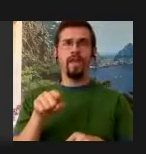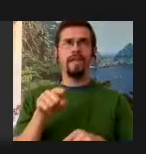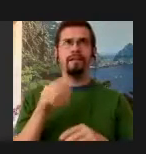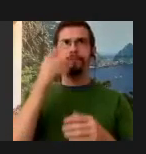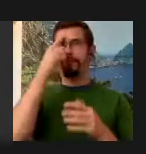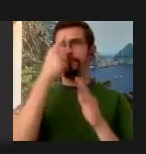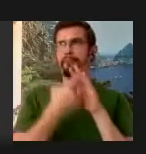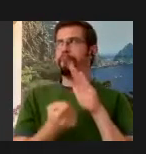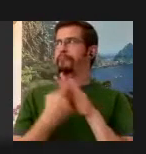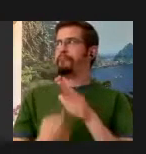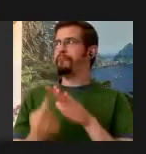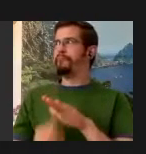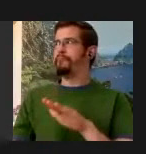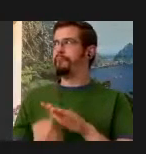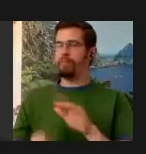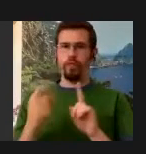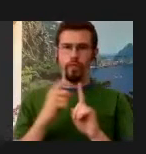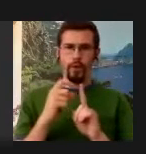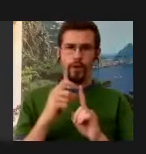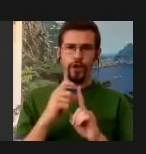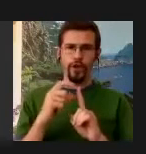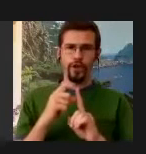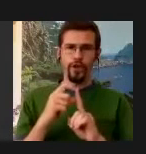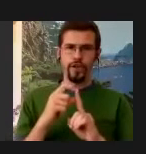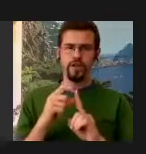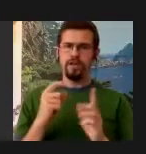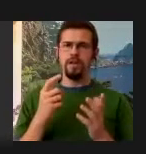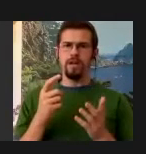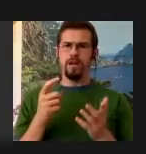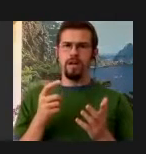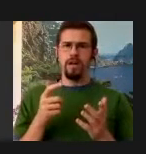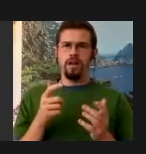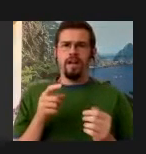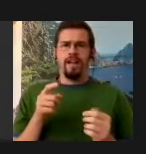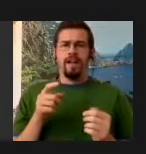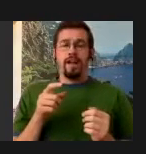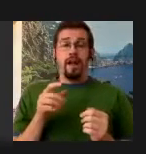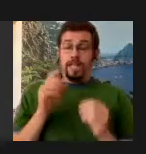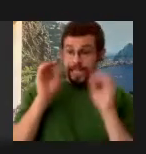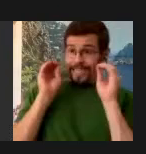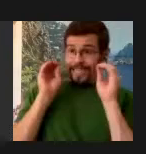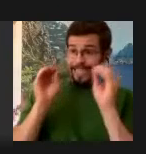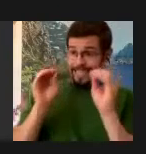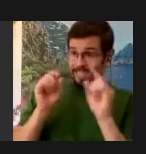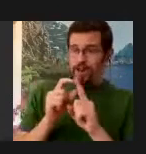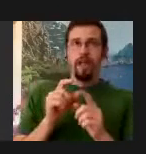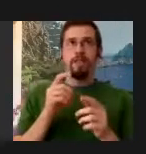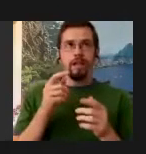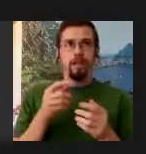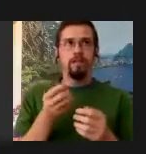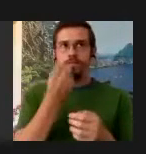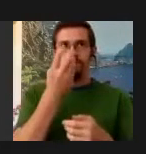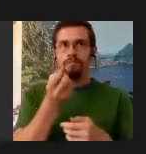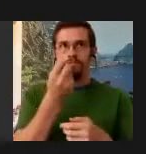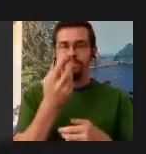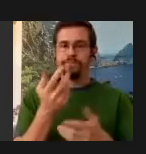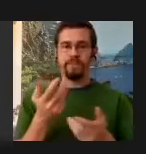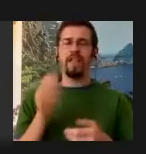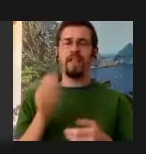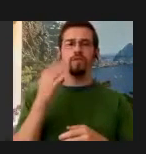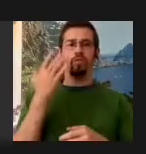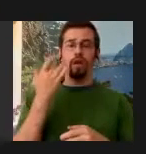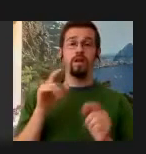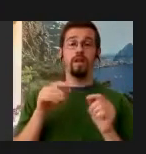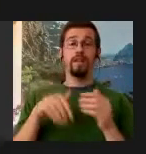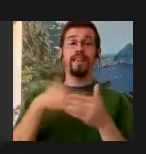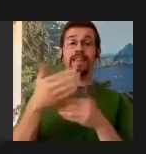you teach them these words, but they have no sense for them. That's why they forget it the second day. But